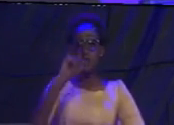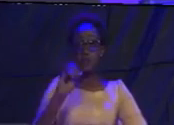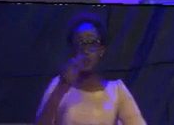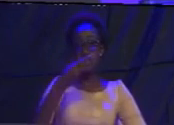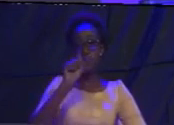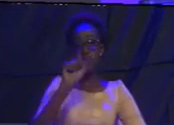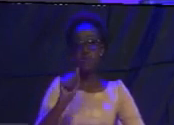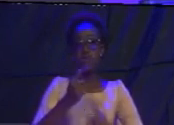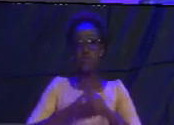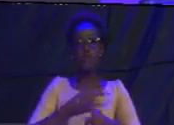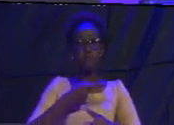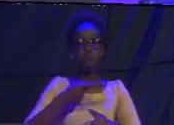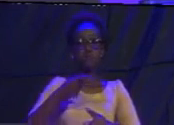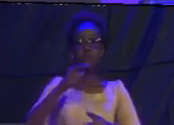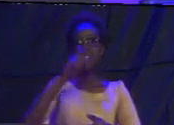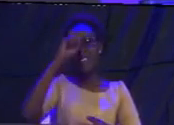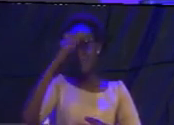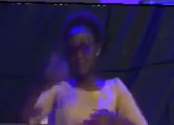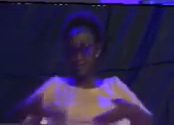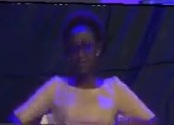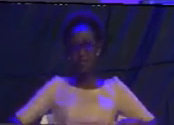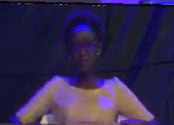Joshua had come out of Egypt as a young man.